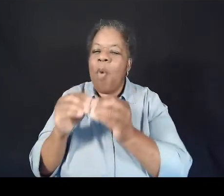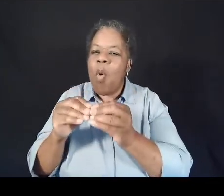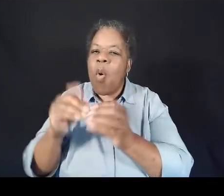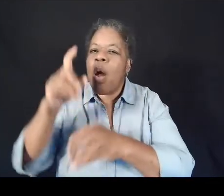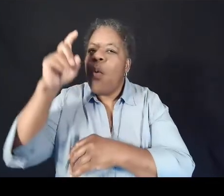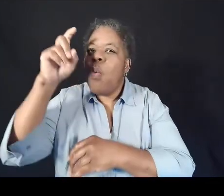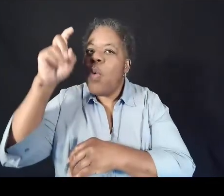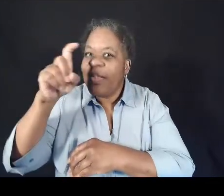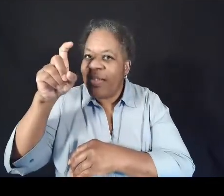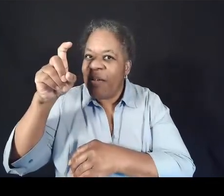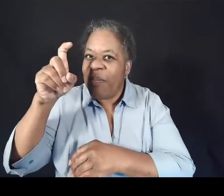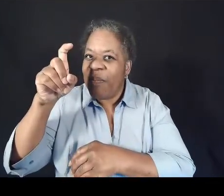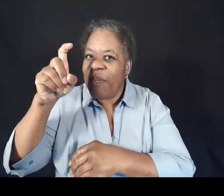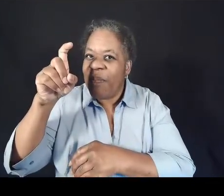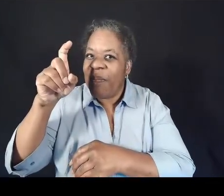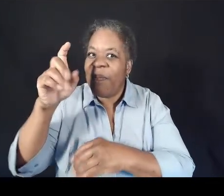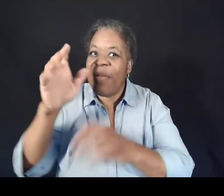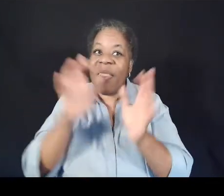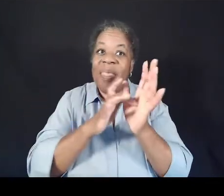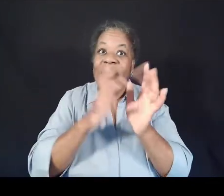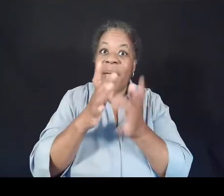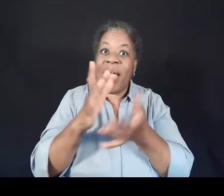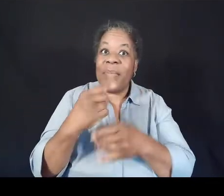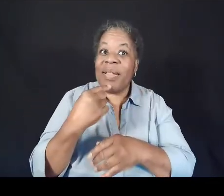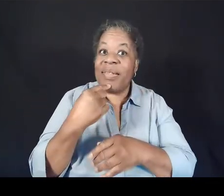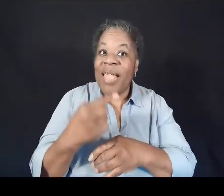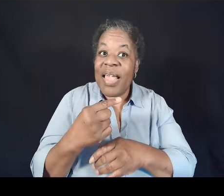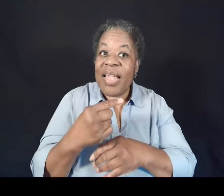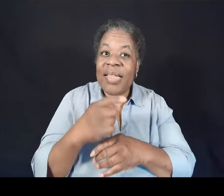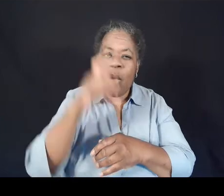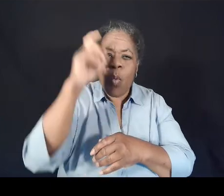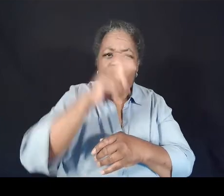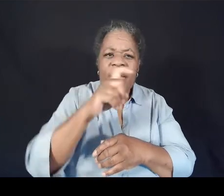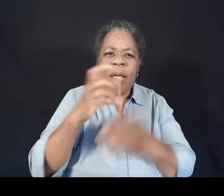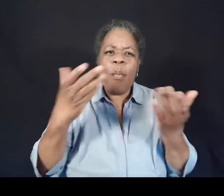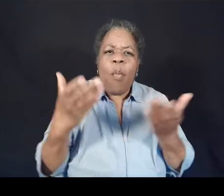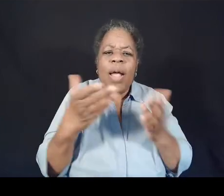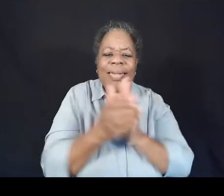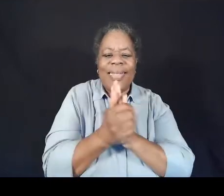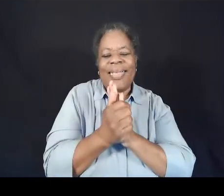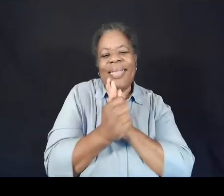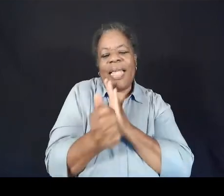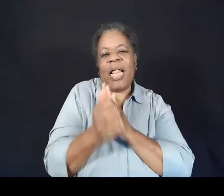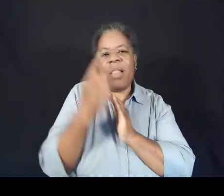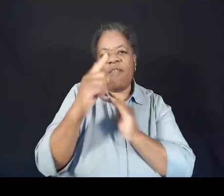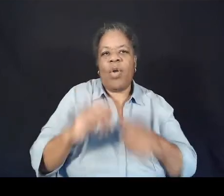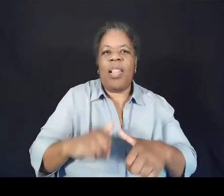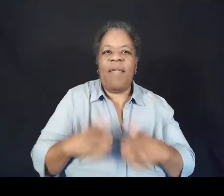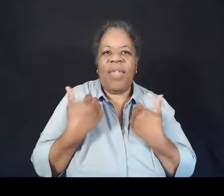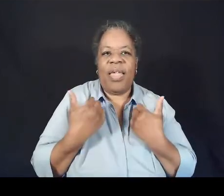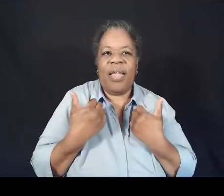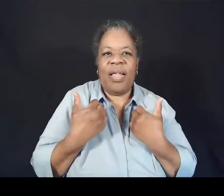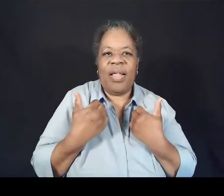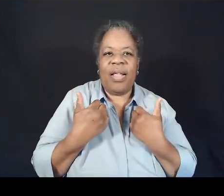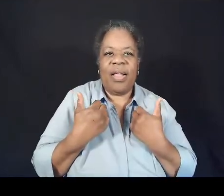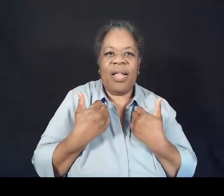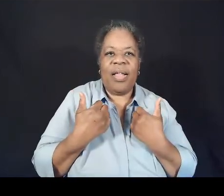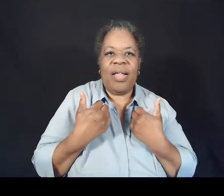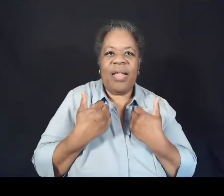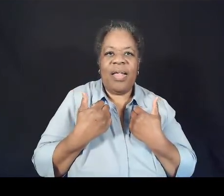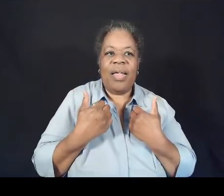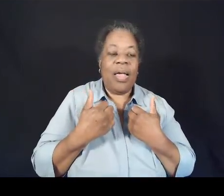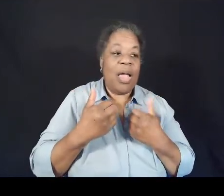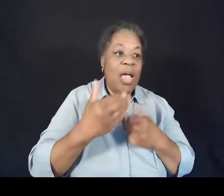And biblically speaking, wisdom is skill for living. It's knowledge applied to